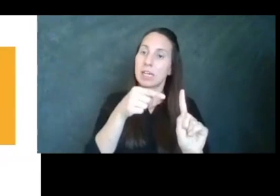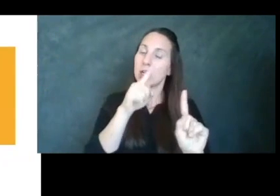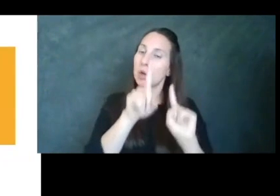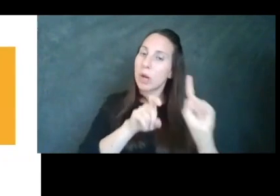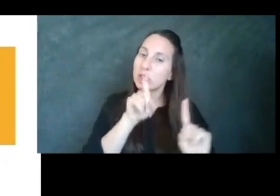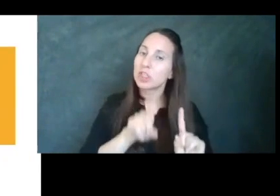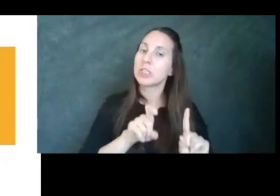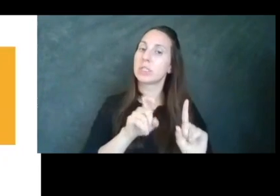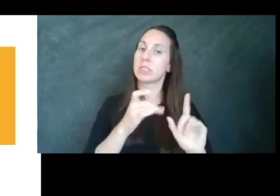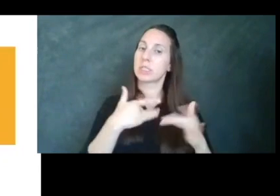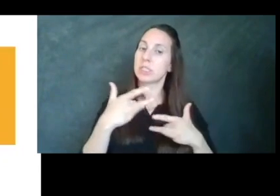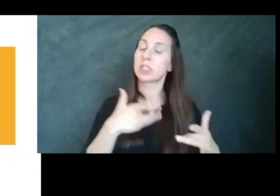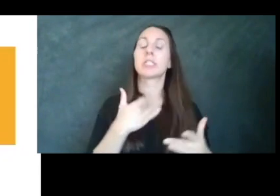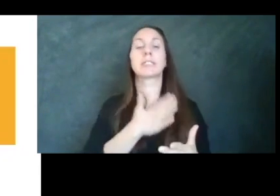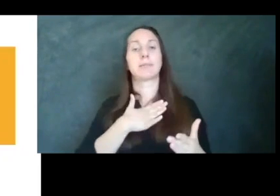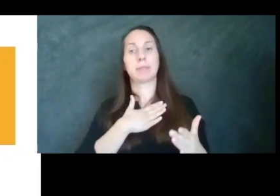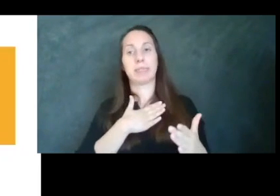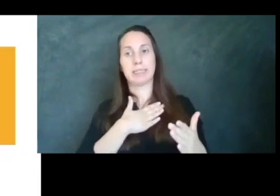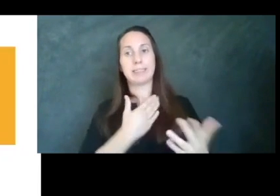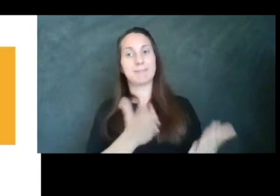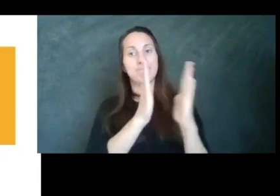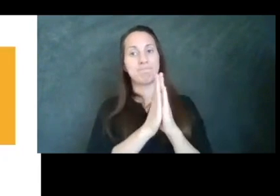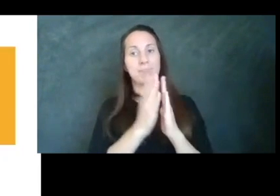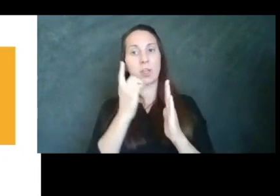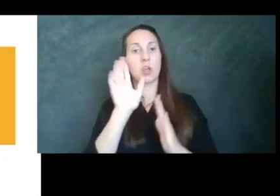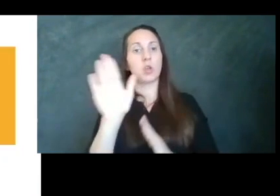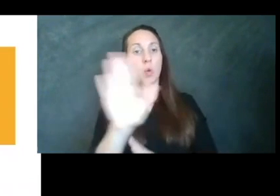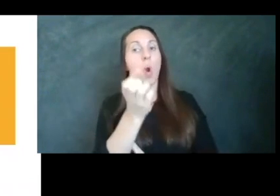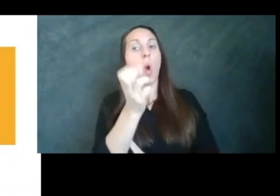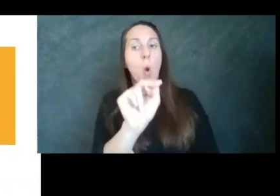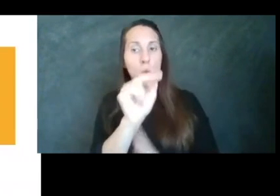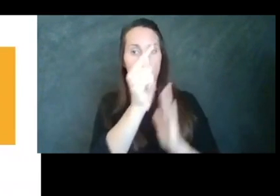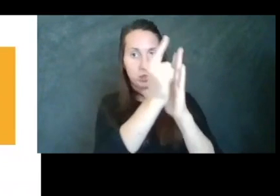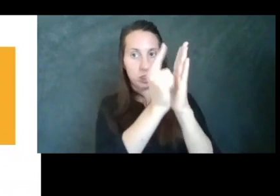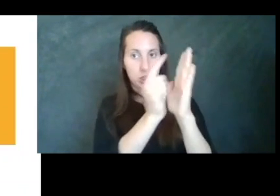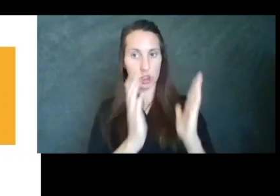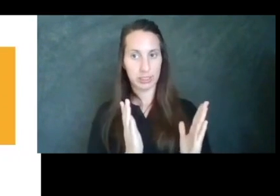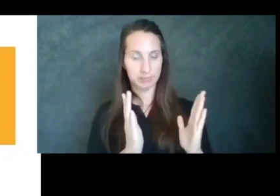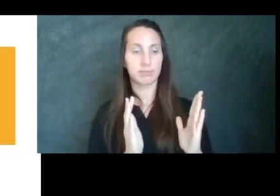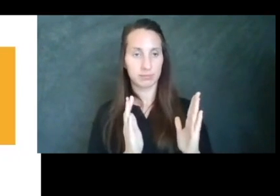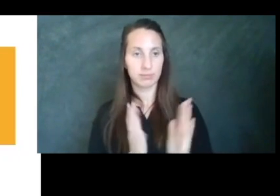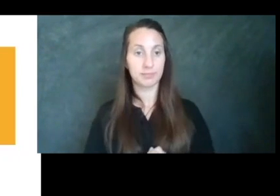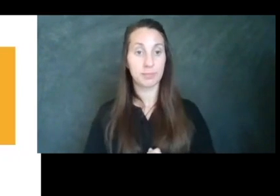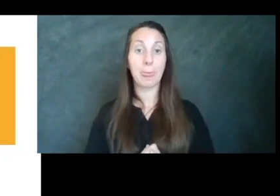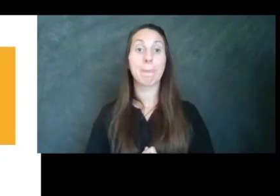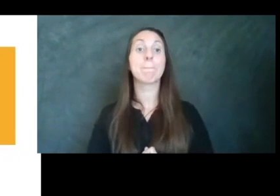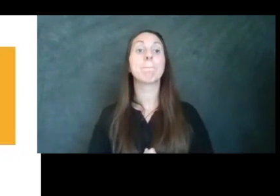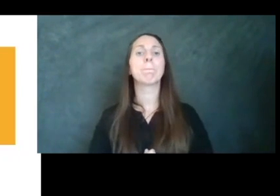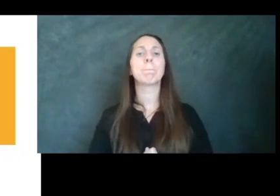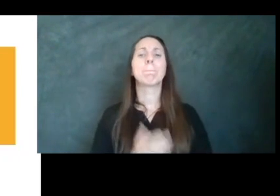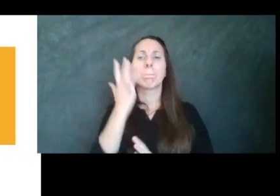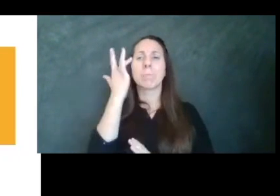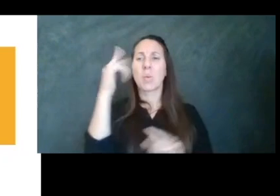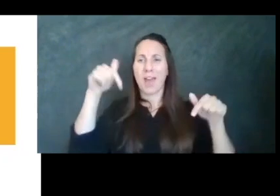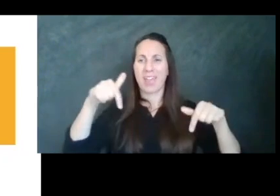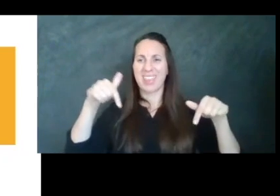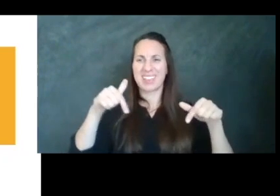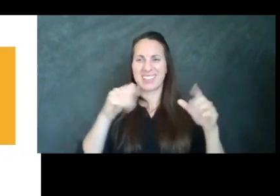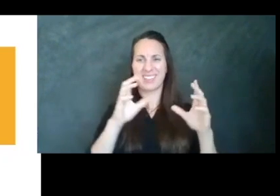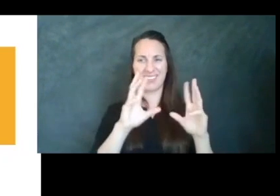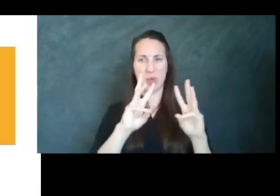counsel. Thank you. Next slide, please. So why are we doing this series? We're doing it